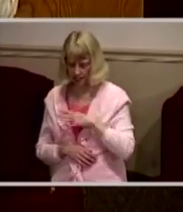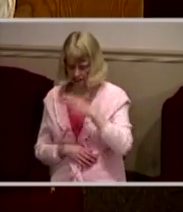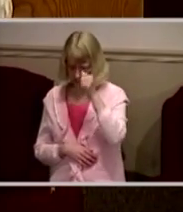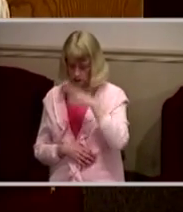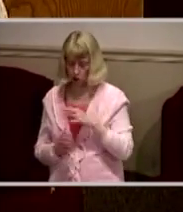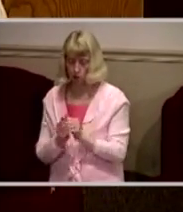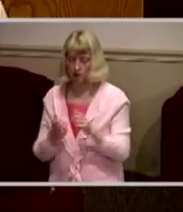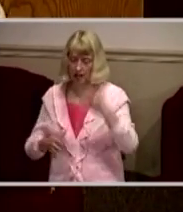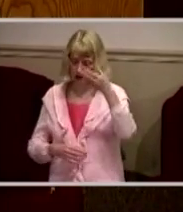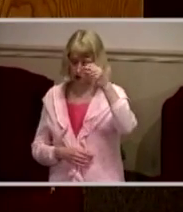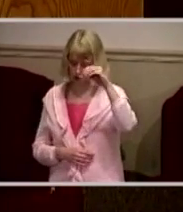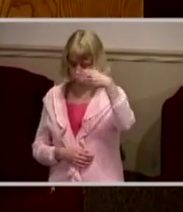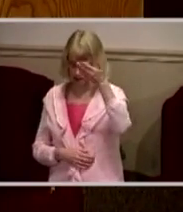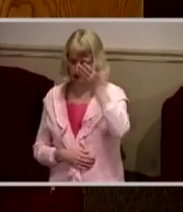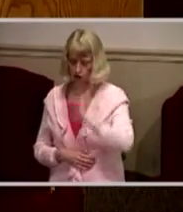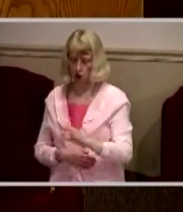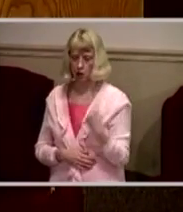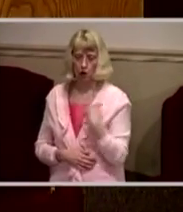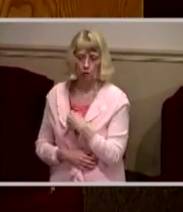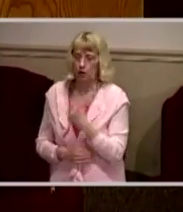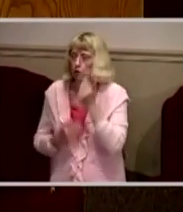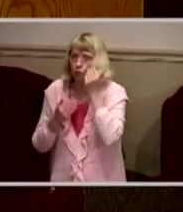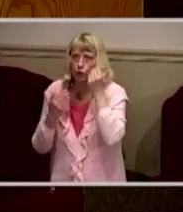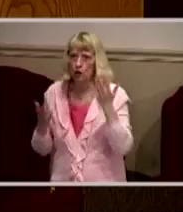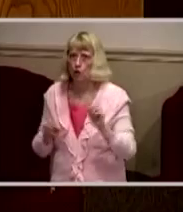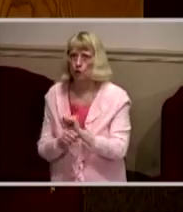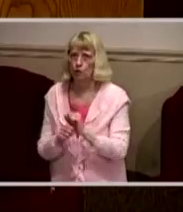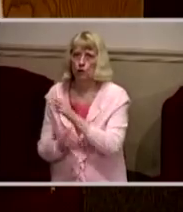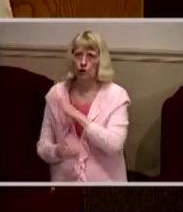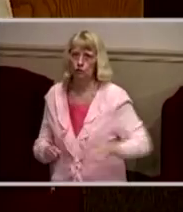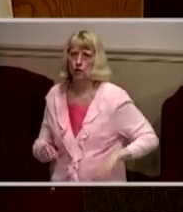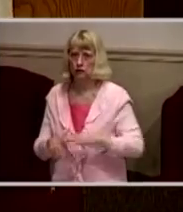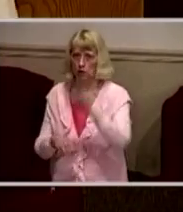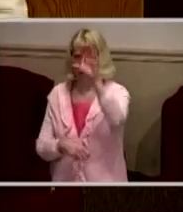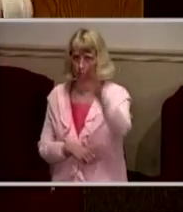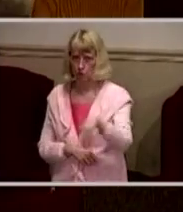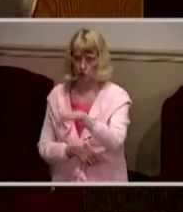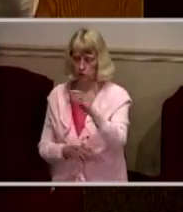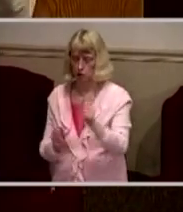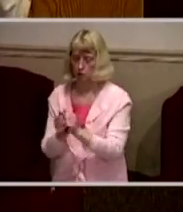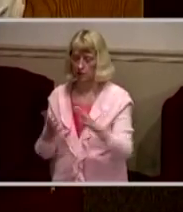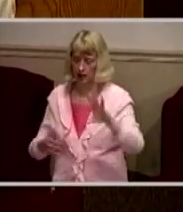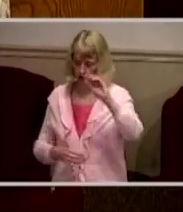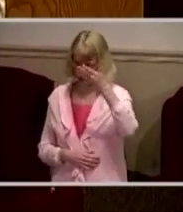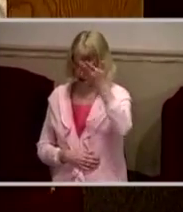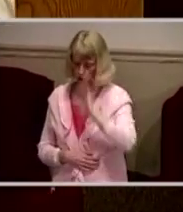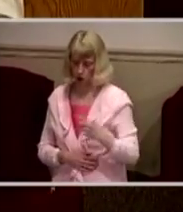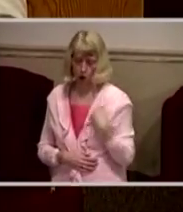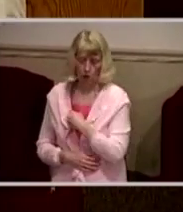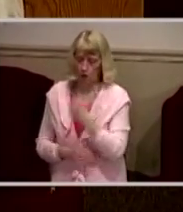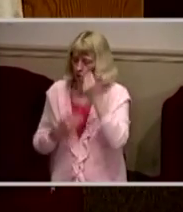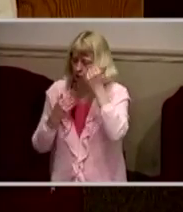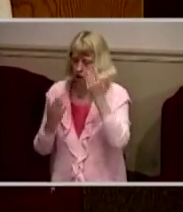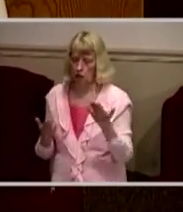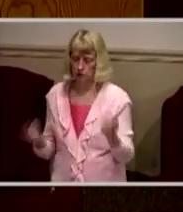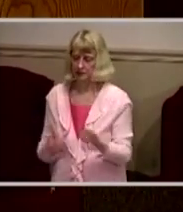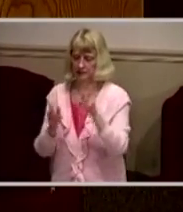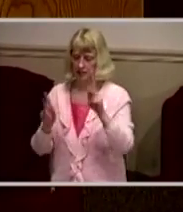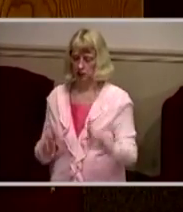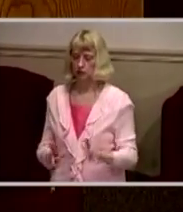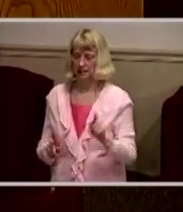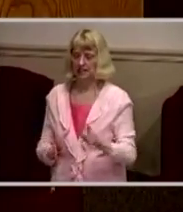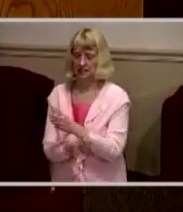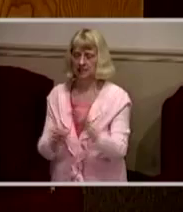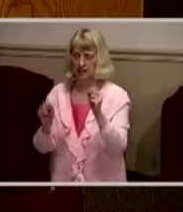without the grace of God, we would not know of the work of Christ on the cross. Without the grace of God, we would not know that we were sinners and